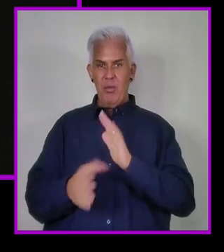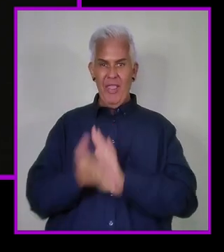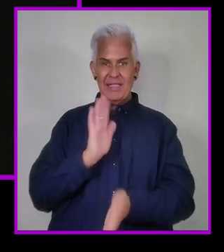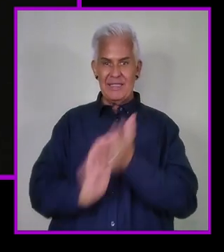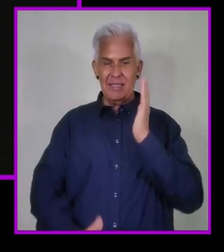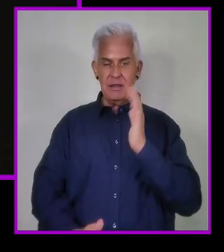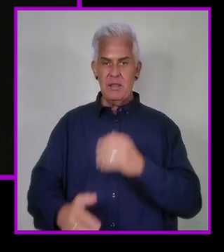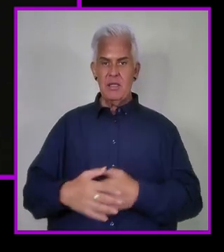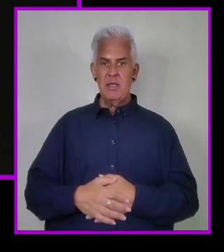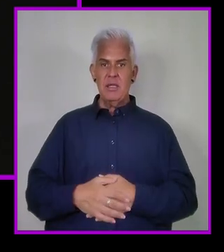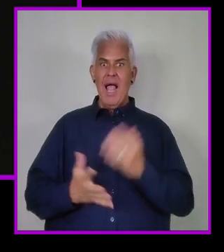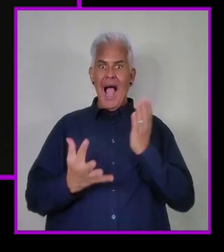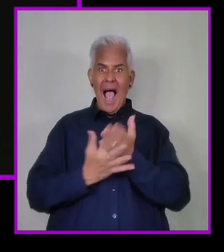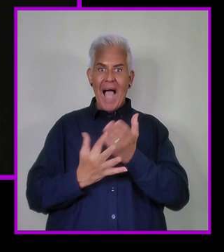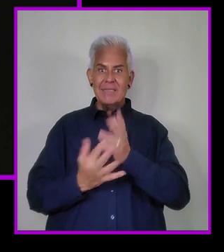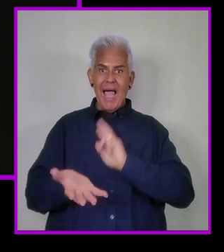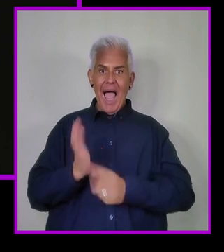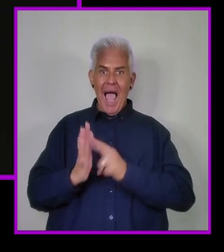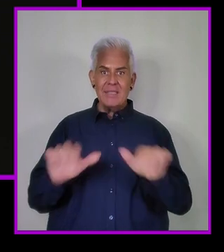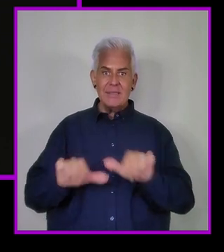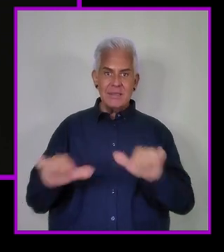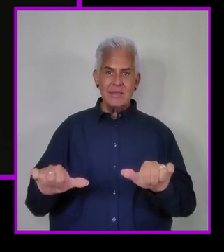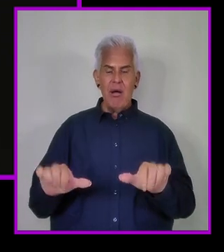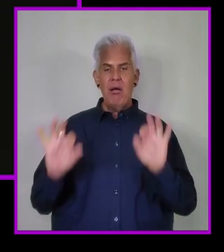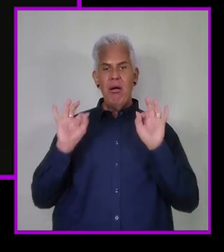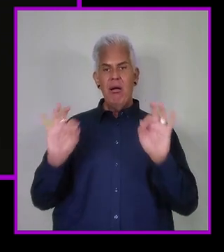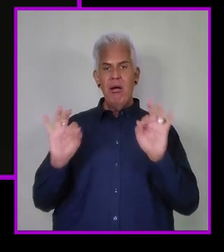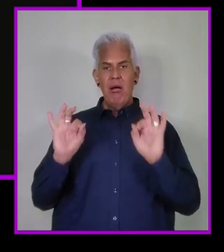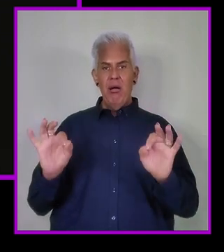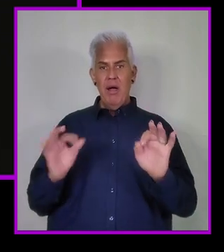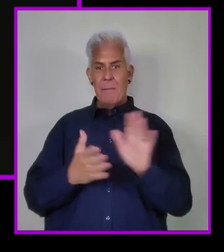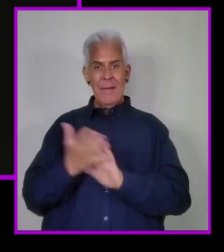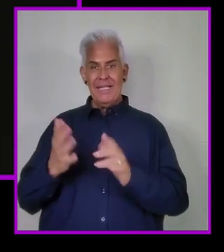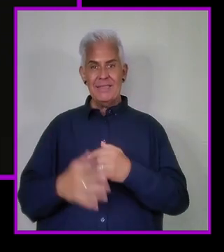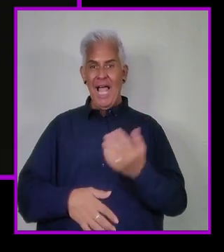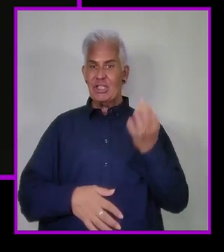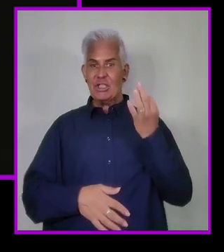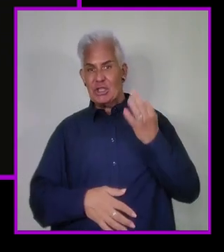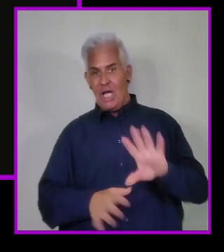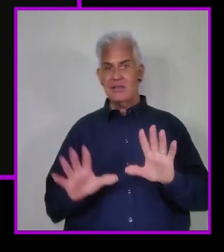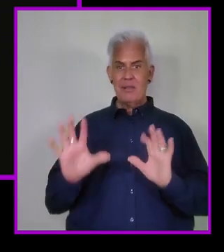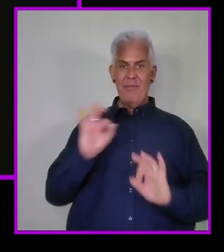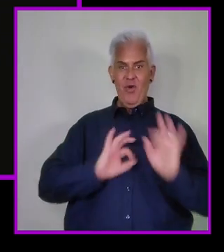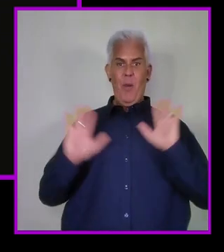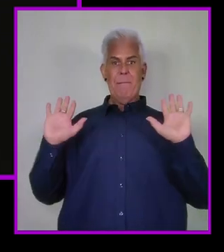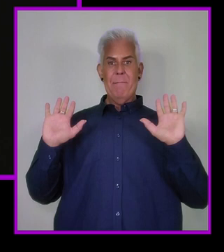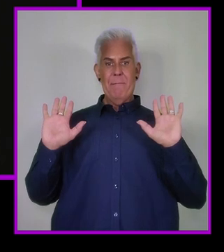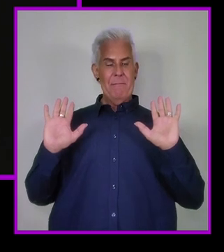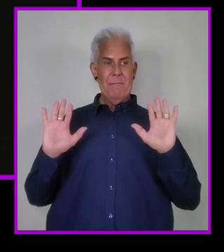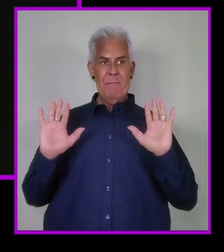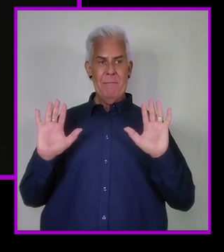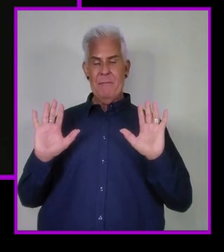think an access coordinator is brilliant, because it just means that you can just be an artist. Yeah. You can just be